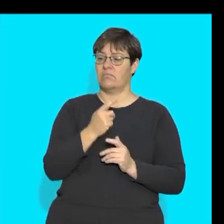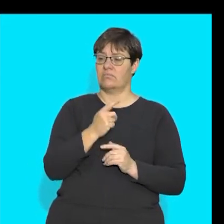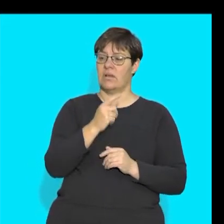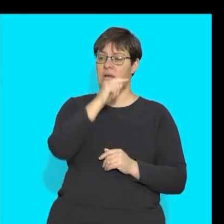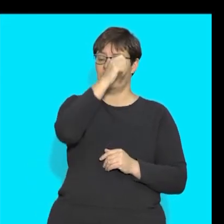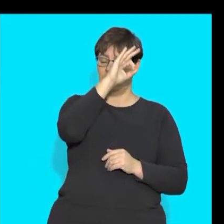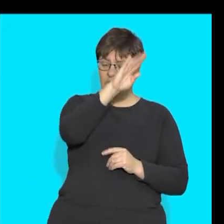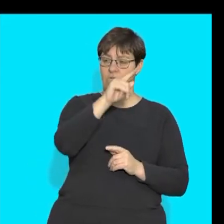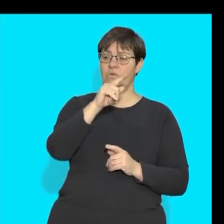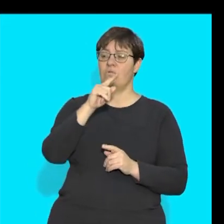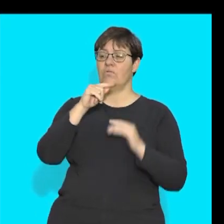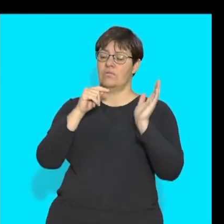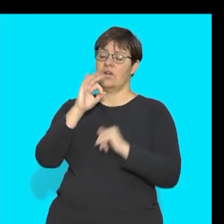15